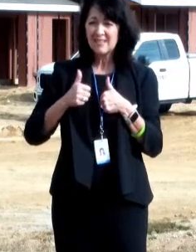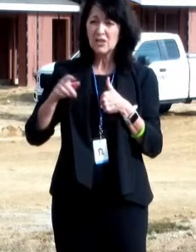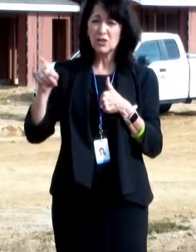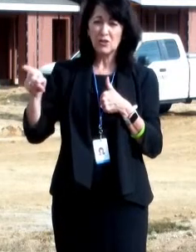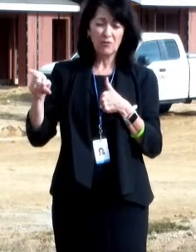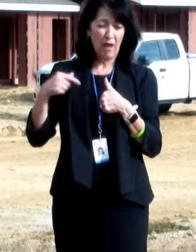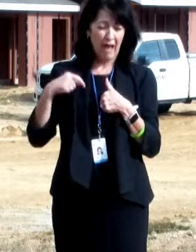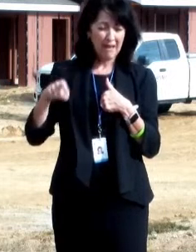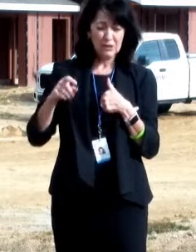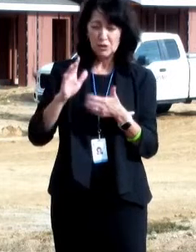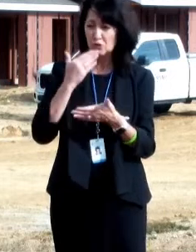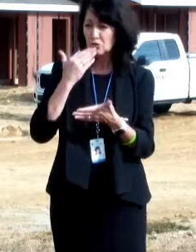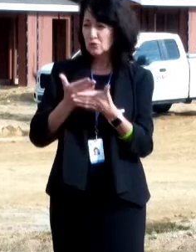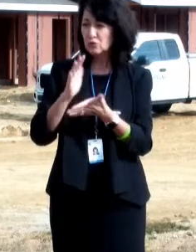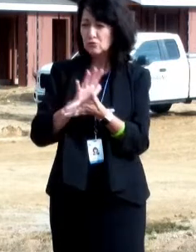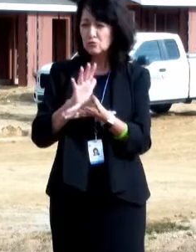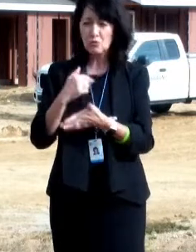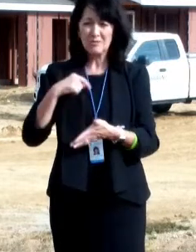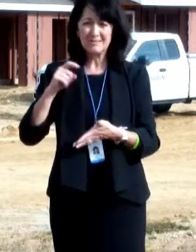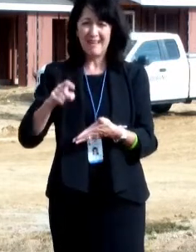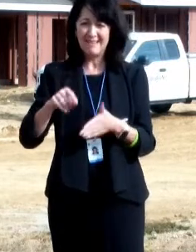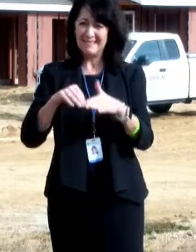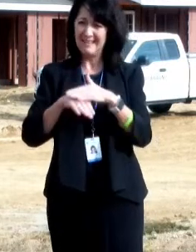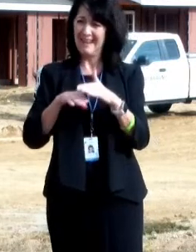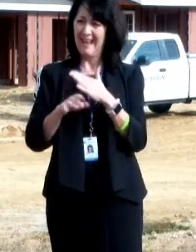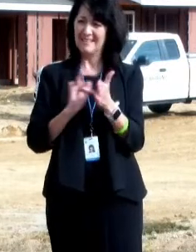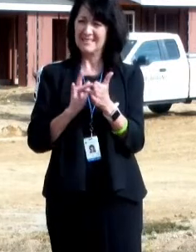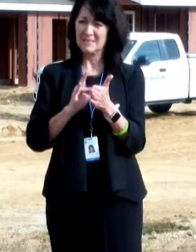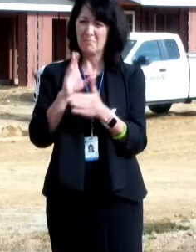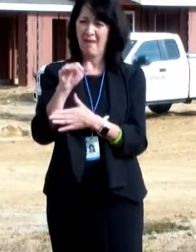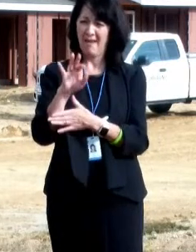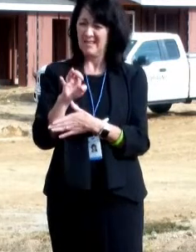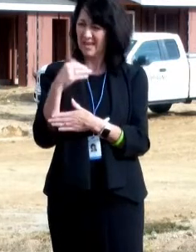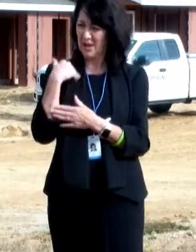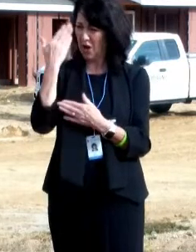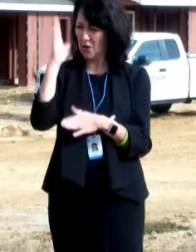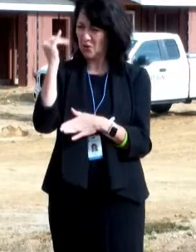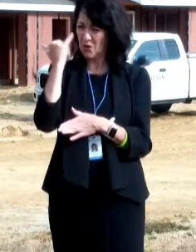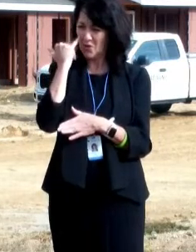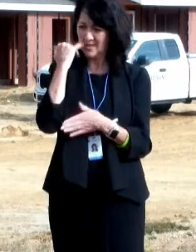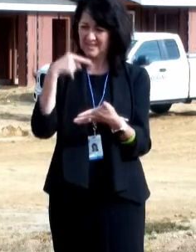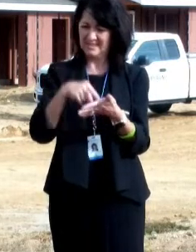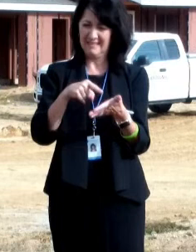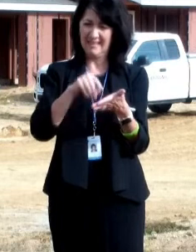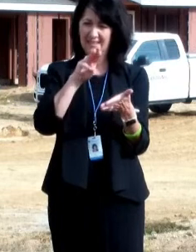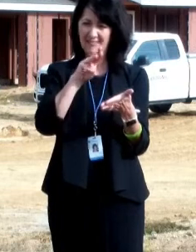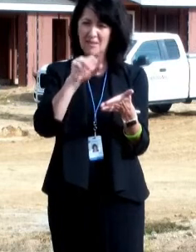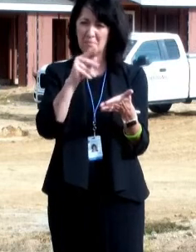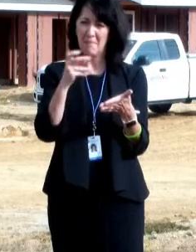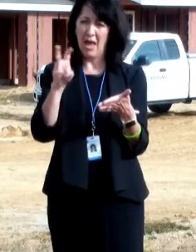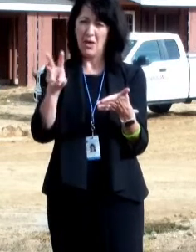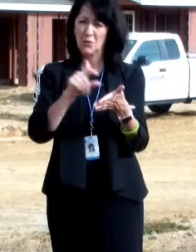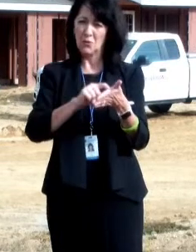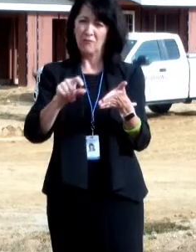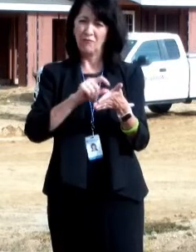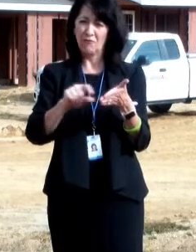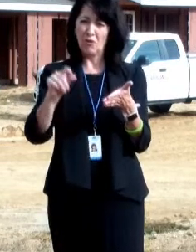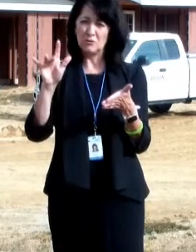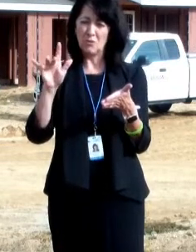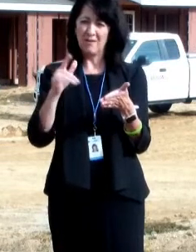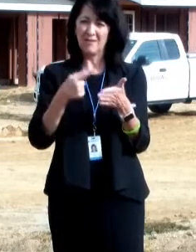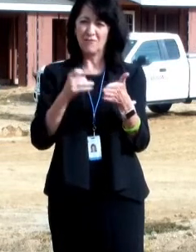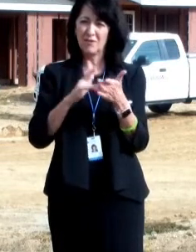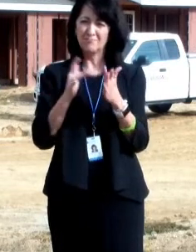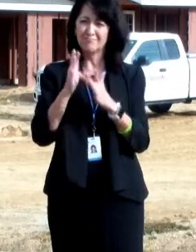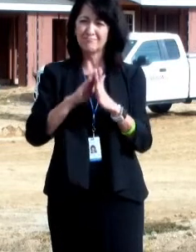good schools to go to and access to medical. I don't know, it doesn't really say that in Matthew 25. But I think the inference is